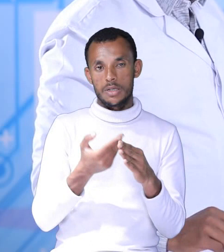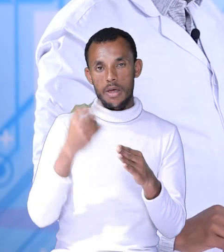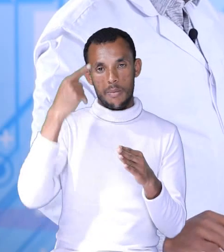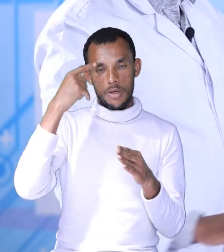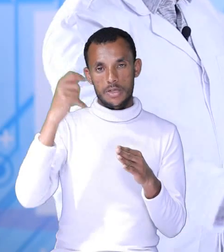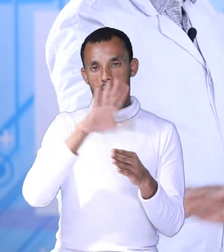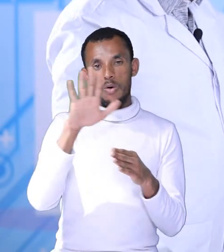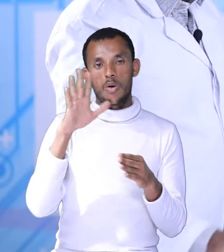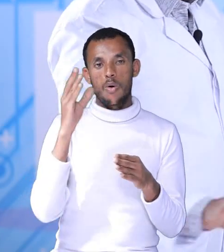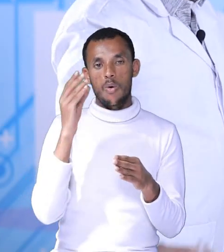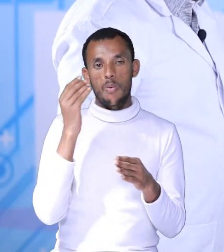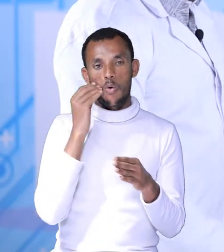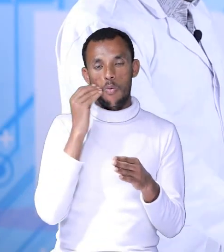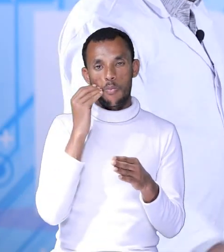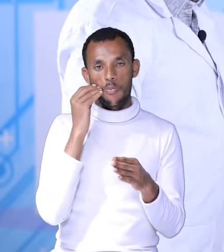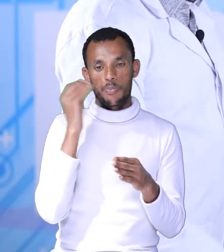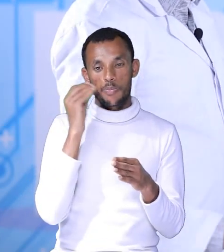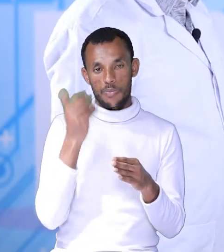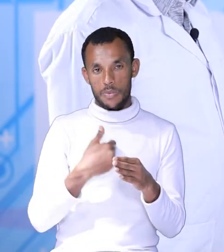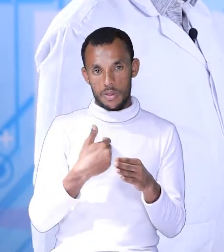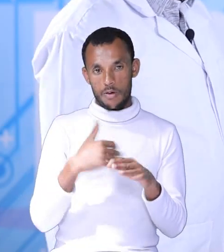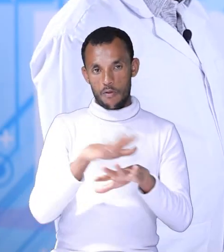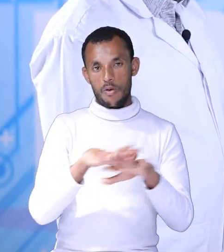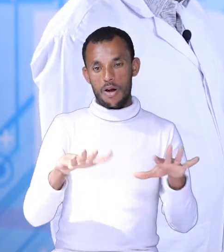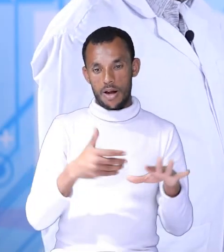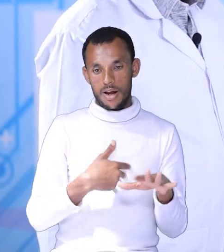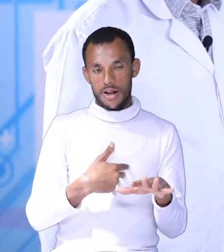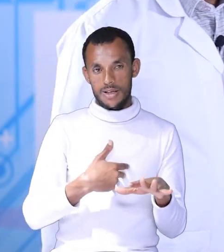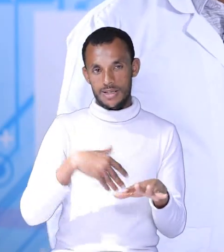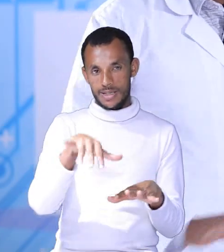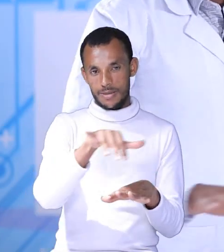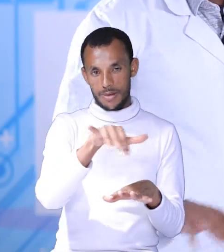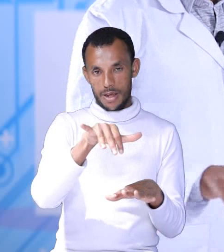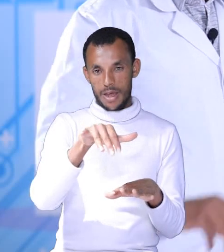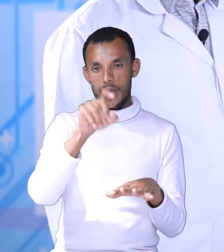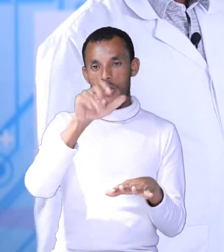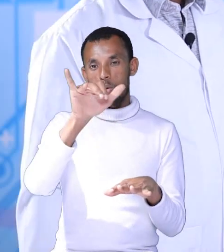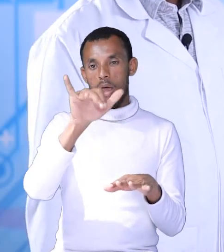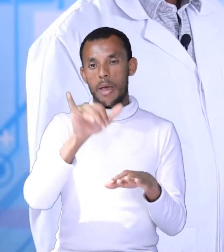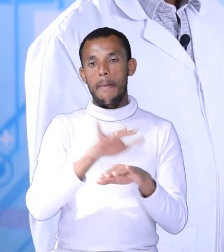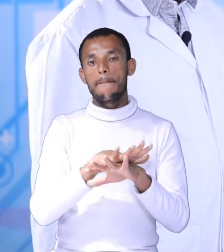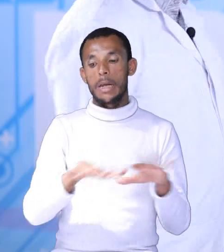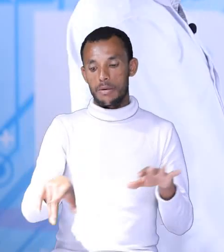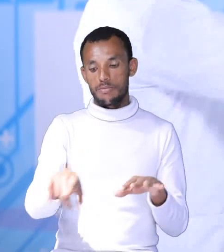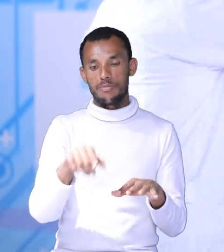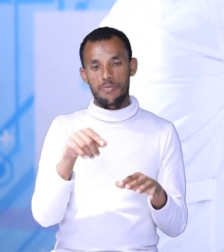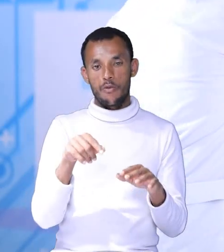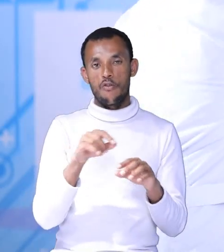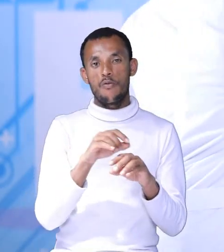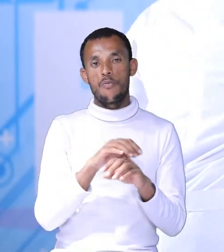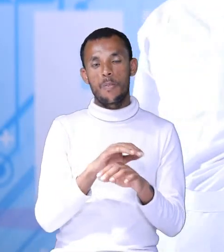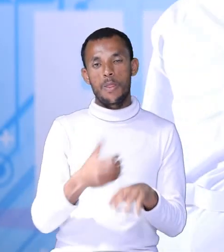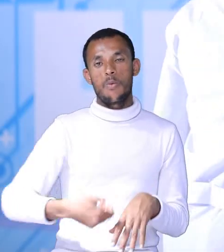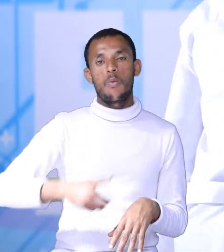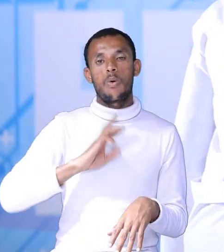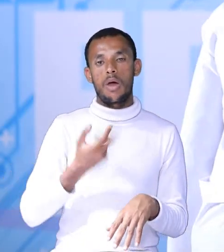in your home, this floor to be it's xy plane, and we have